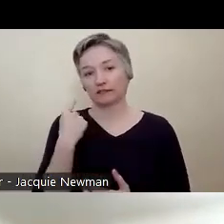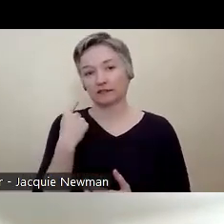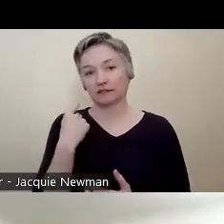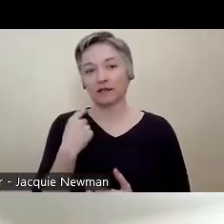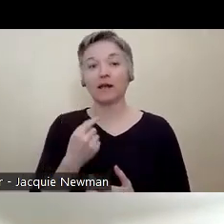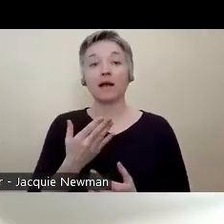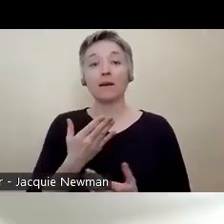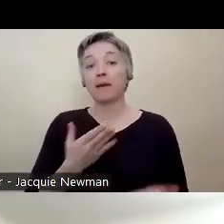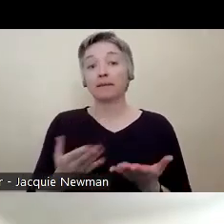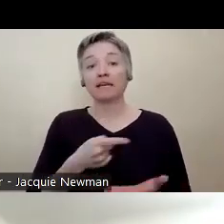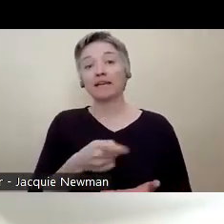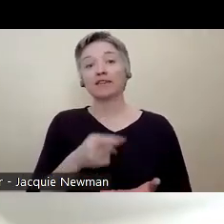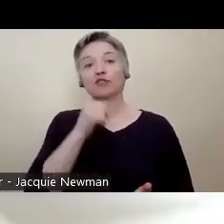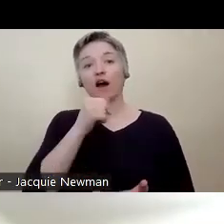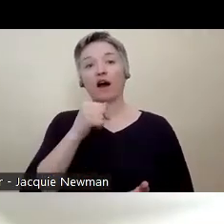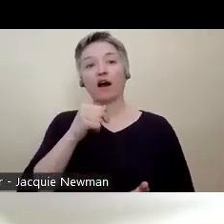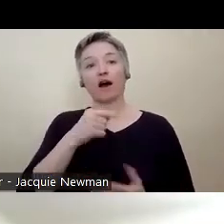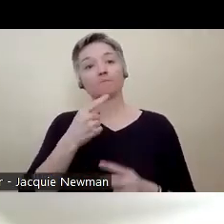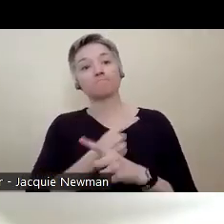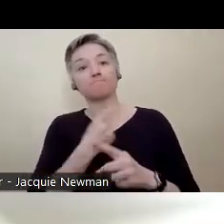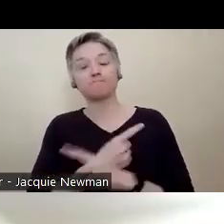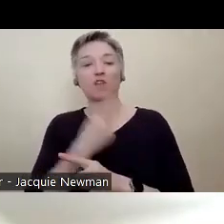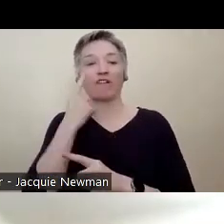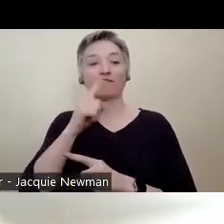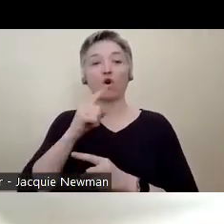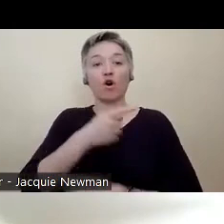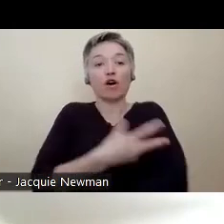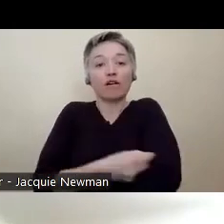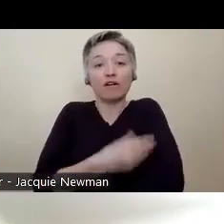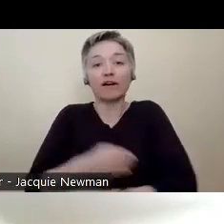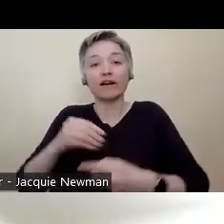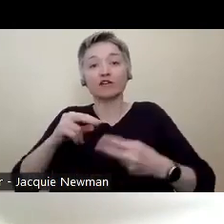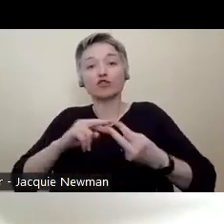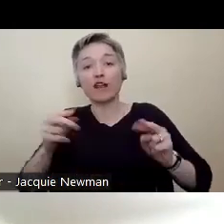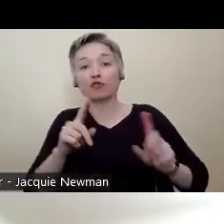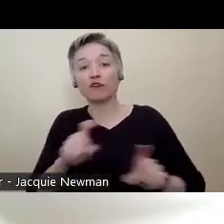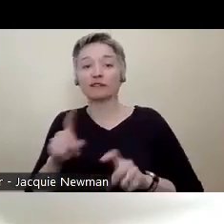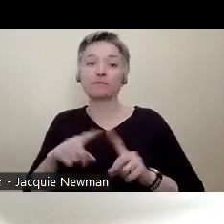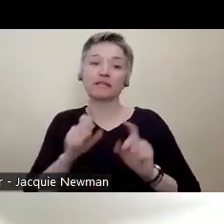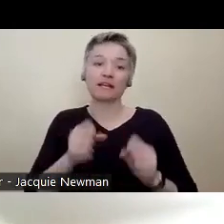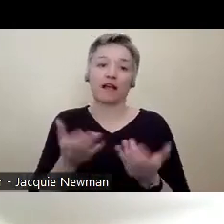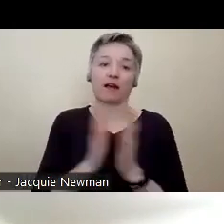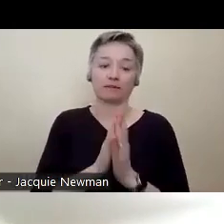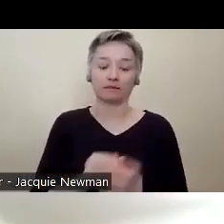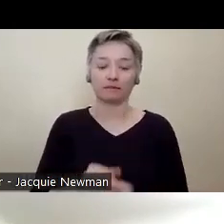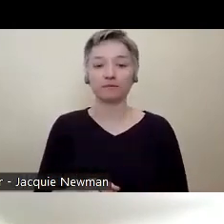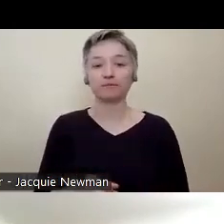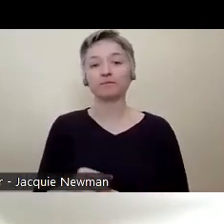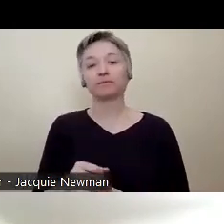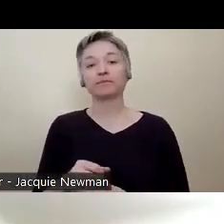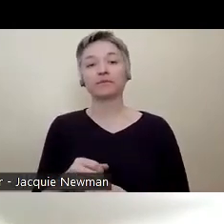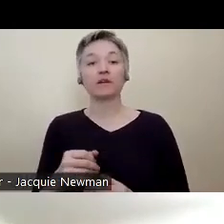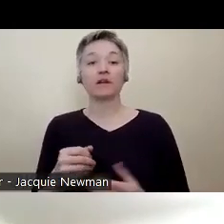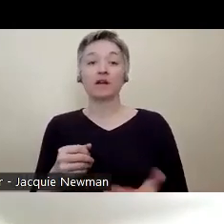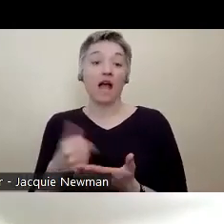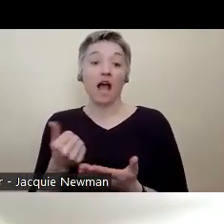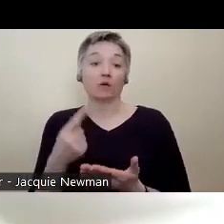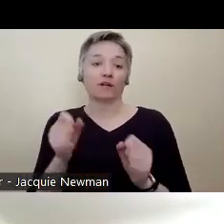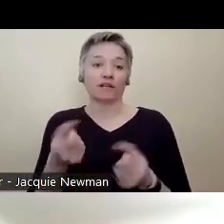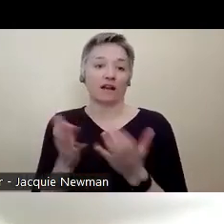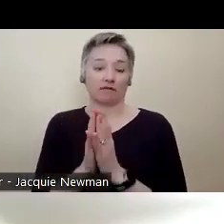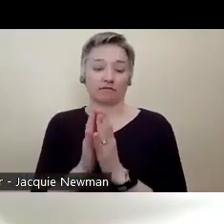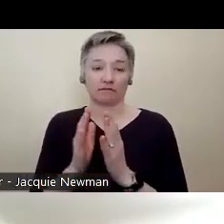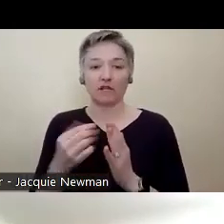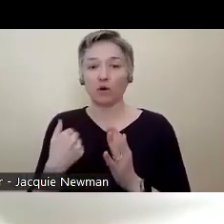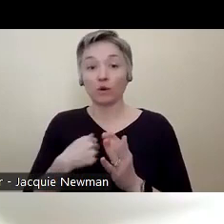for genetic testing. We may recommend it. So anyone can meet with a genetics professional in our group. We review the cancer family history. We